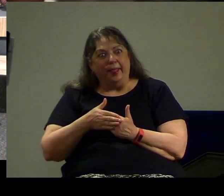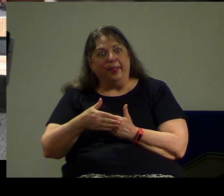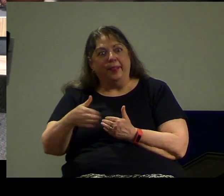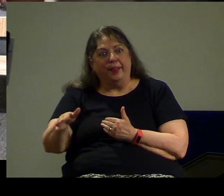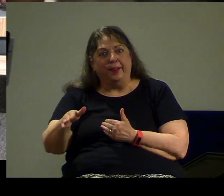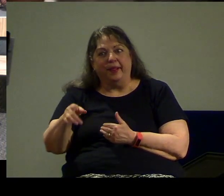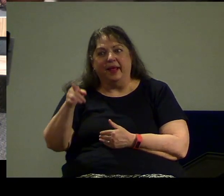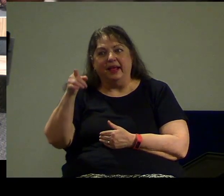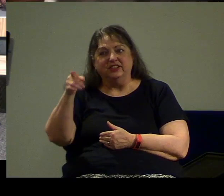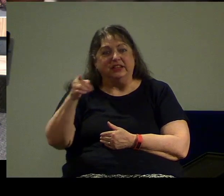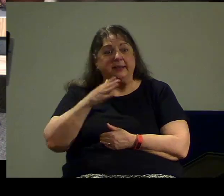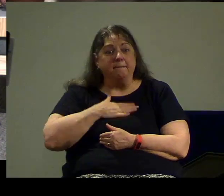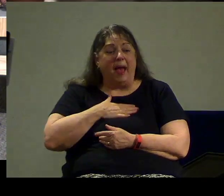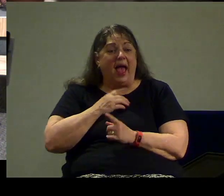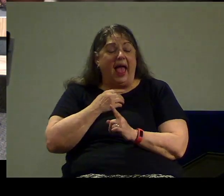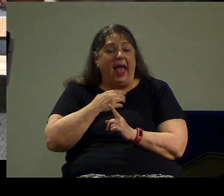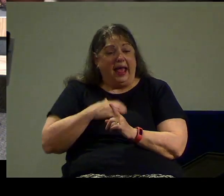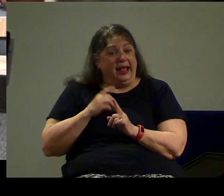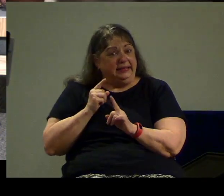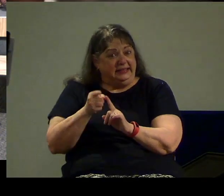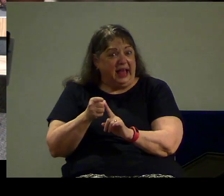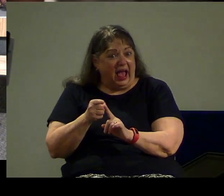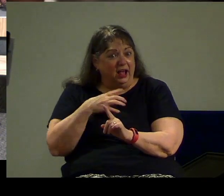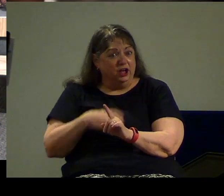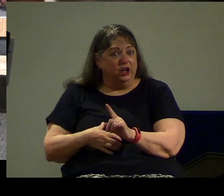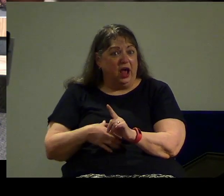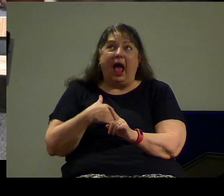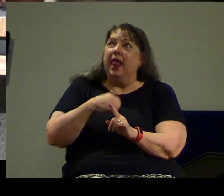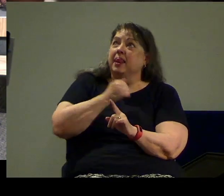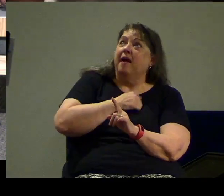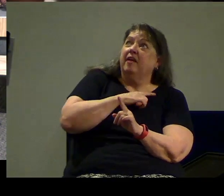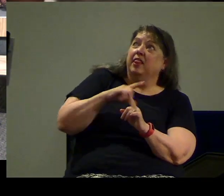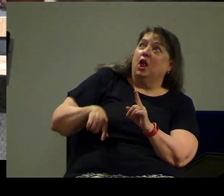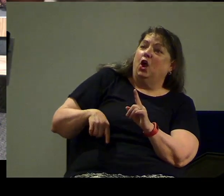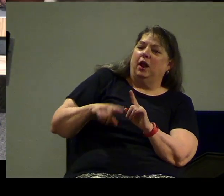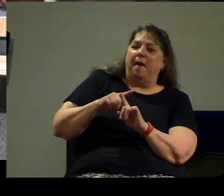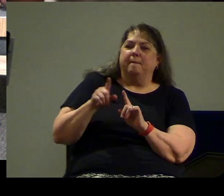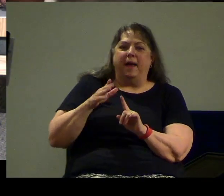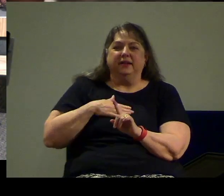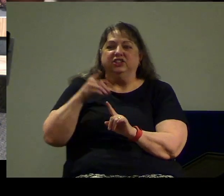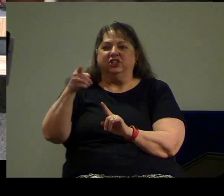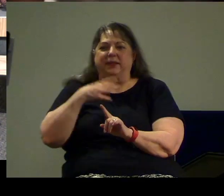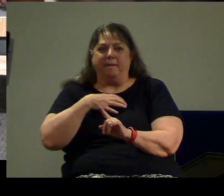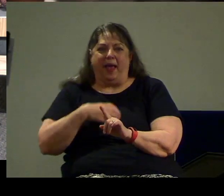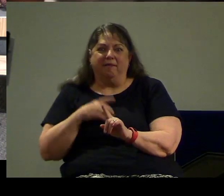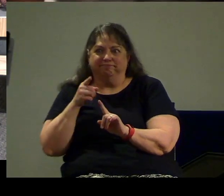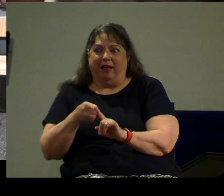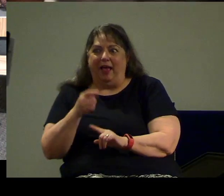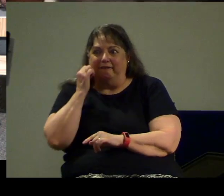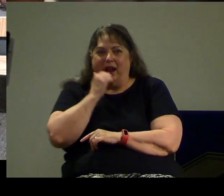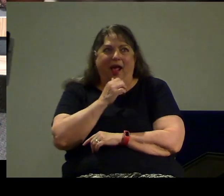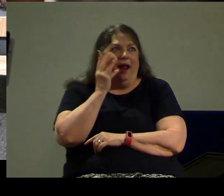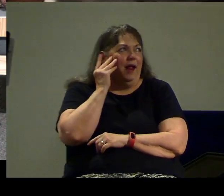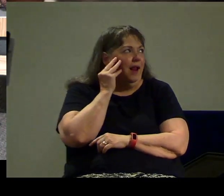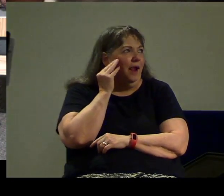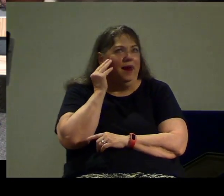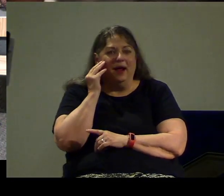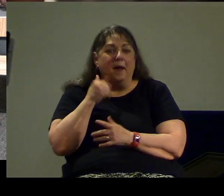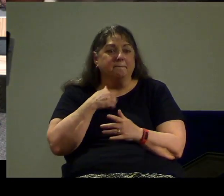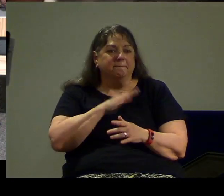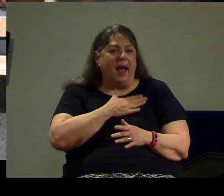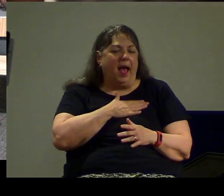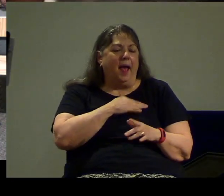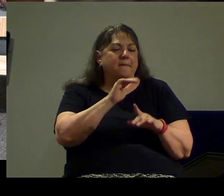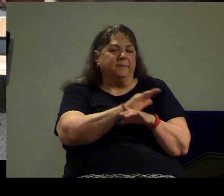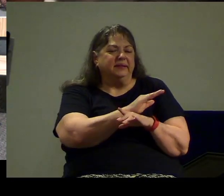was my desire. I mean, I loved the Lord. I desired God. But she was my desire. Every day, I had my own business.